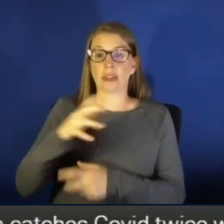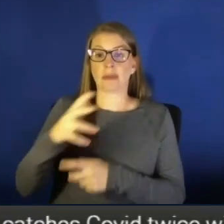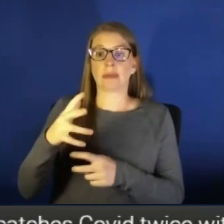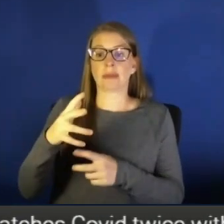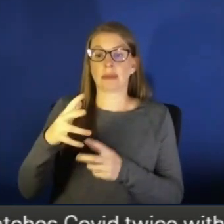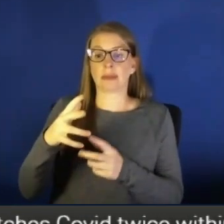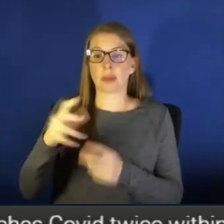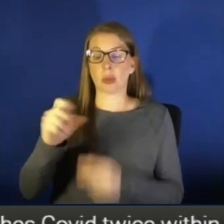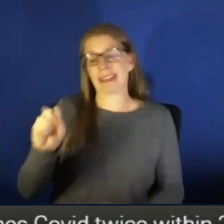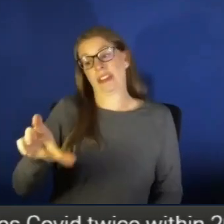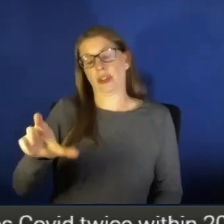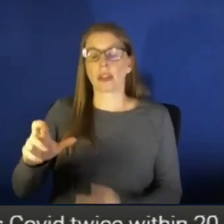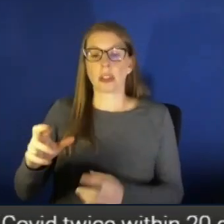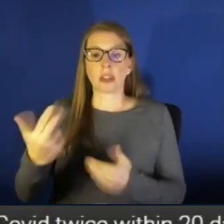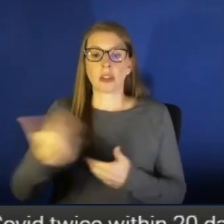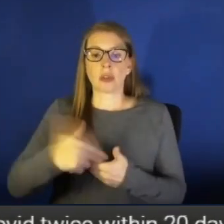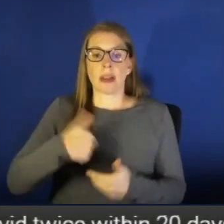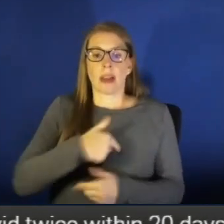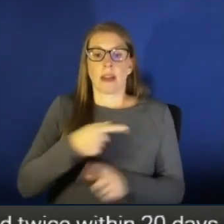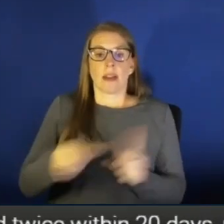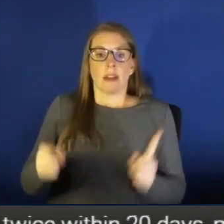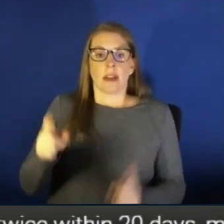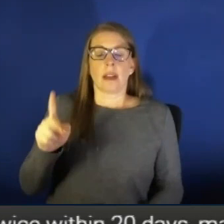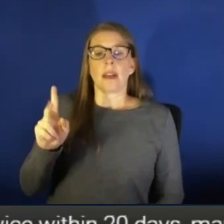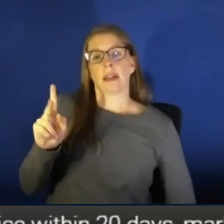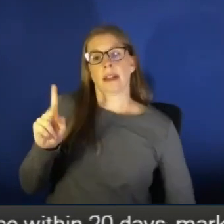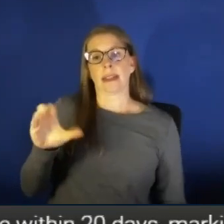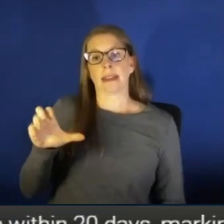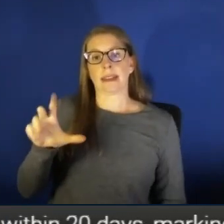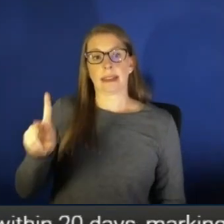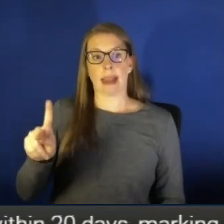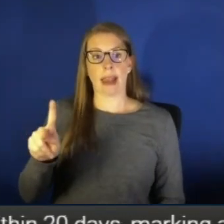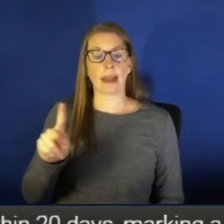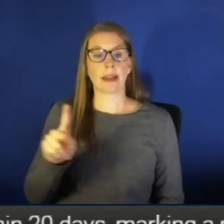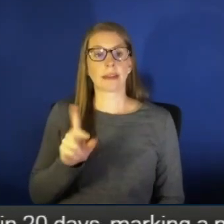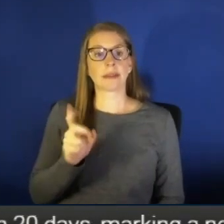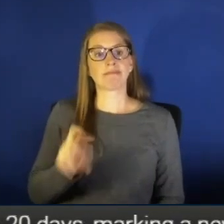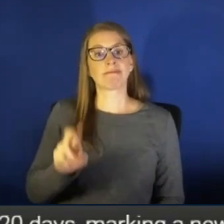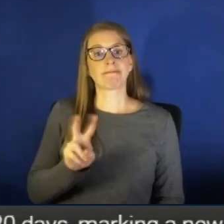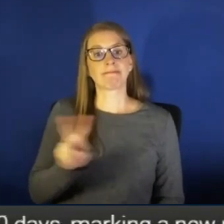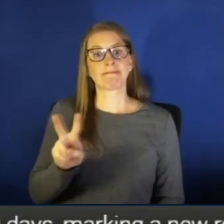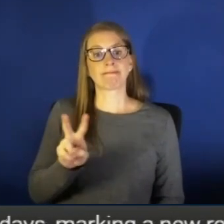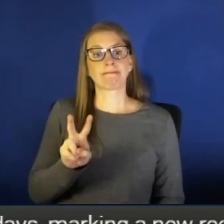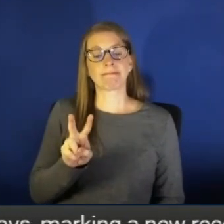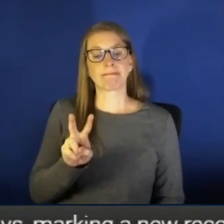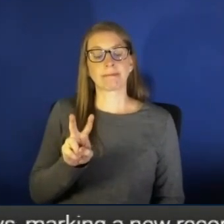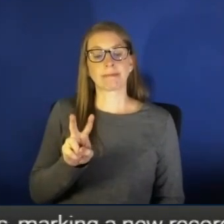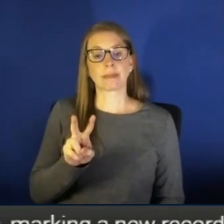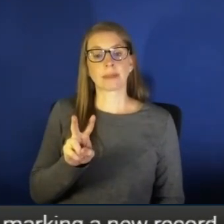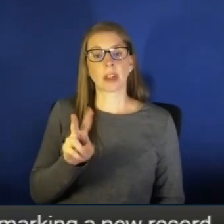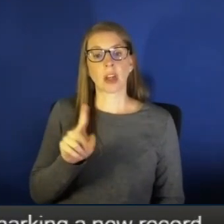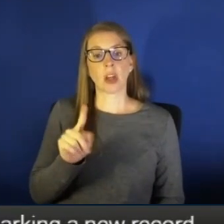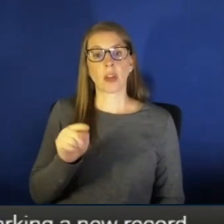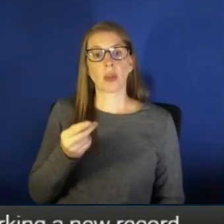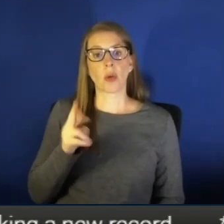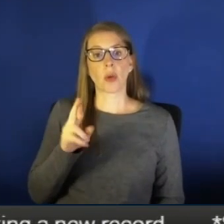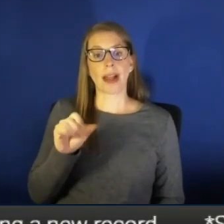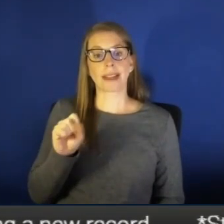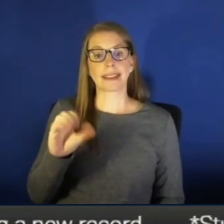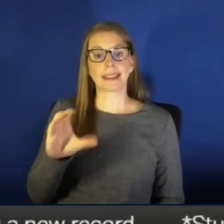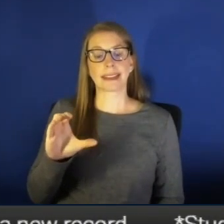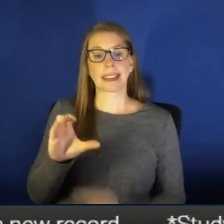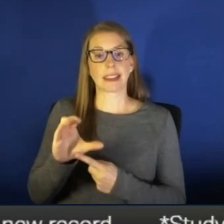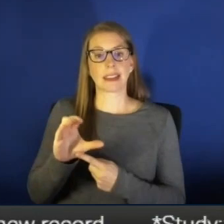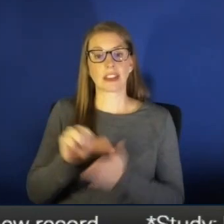in studio is Dr. Nirmal Veeramachaneni. He's a cardiovascular and thoracic surgeon. And also Stephanie Oxendale. She's a nurse